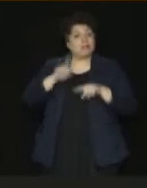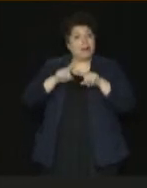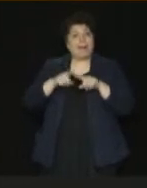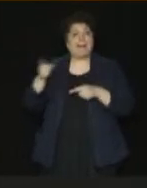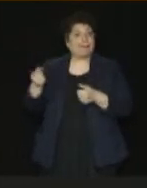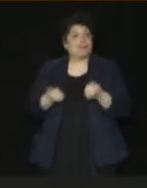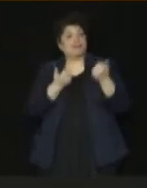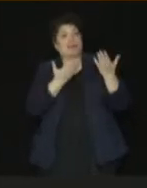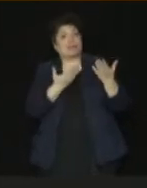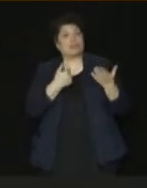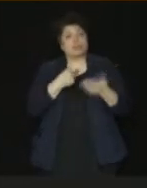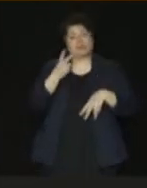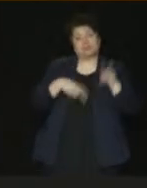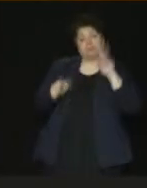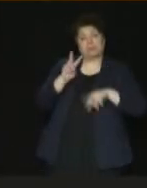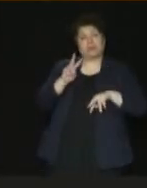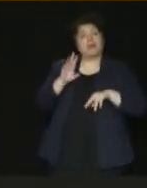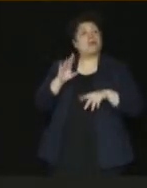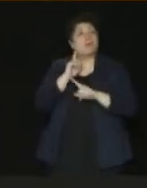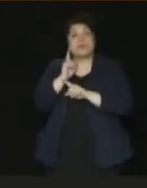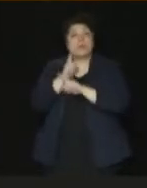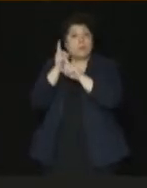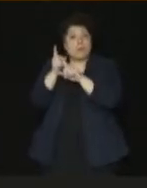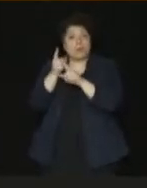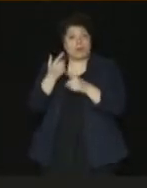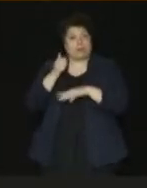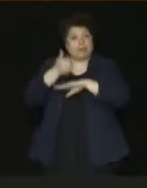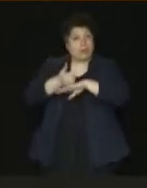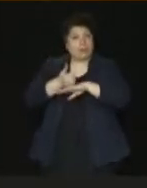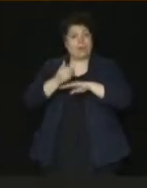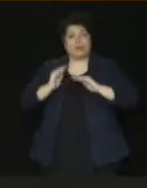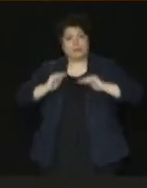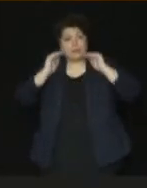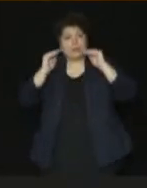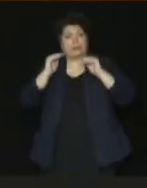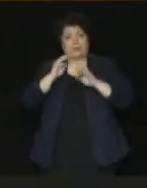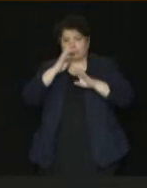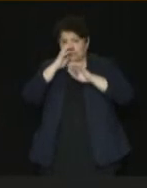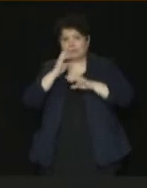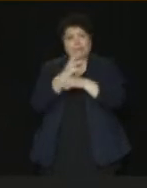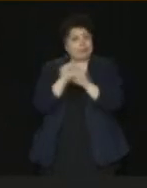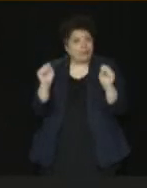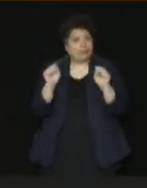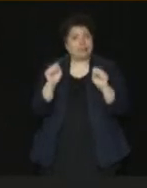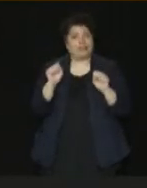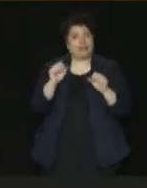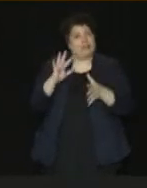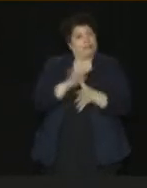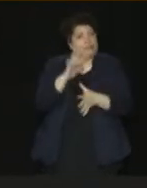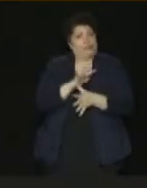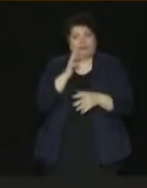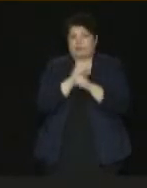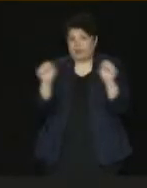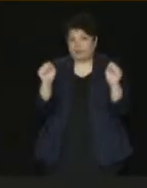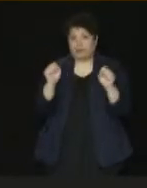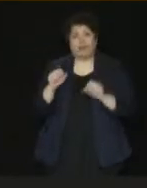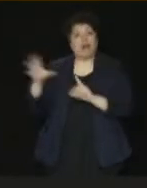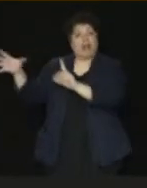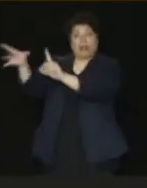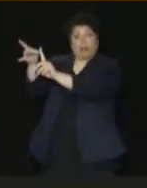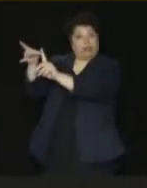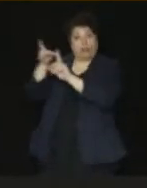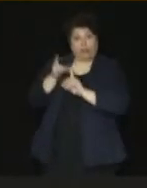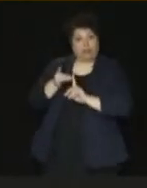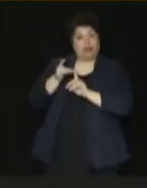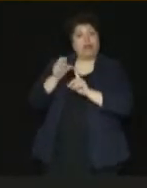is on every situation, doing what is necessary to make sure we're keeping Canadians safe from importation of